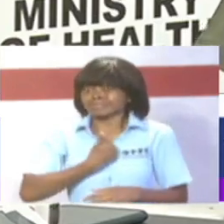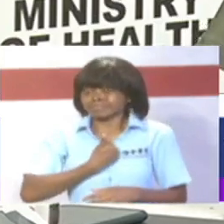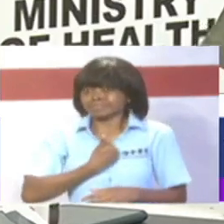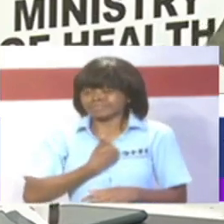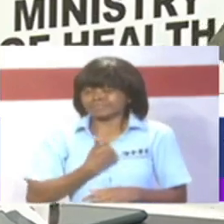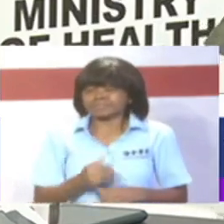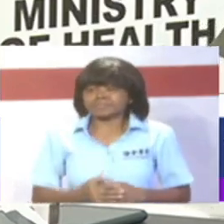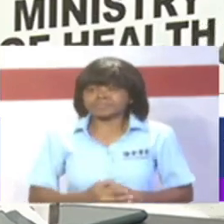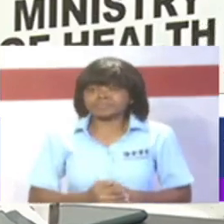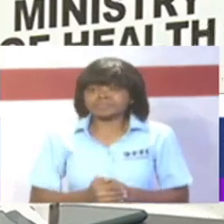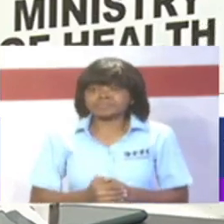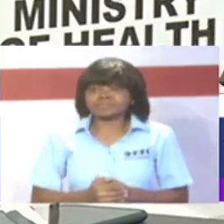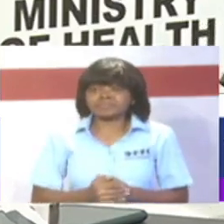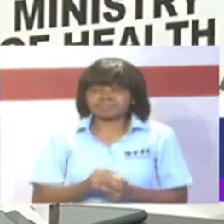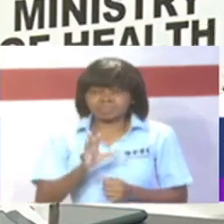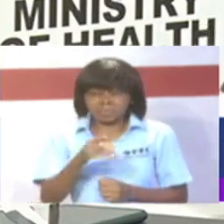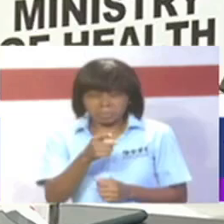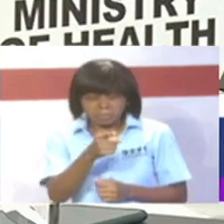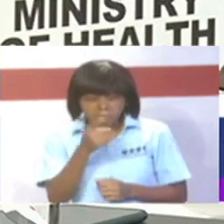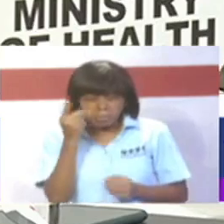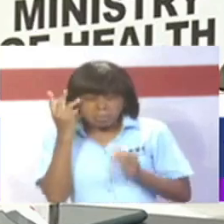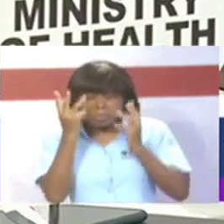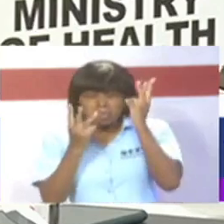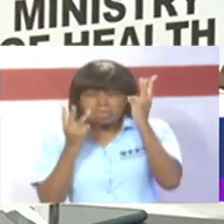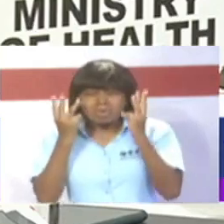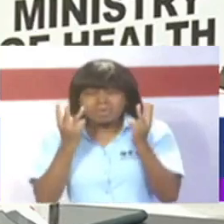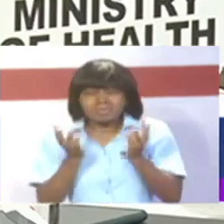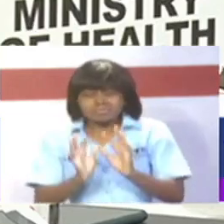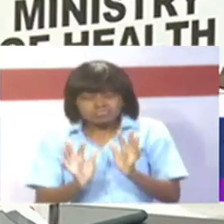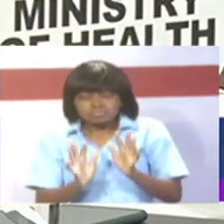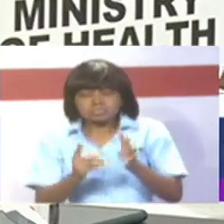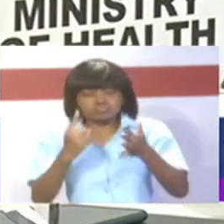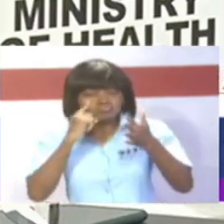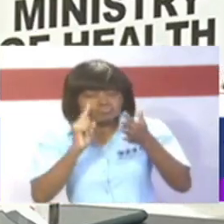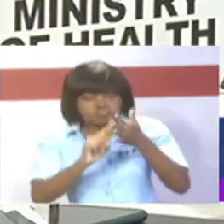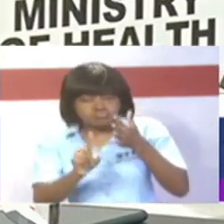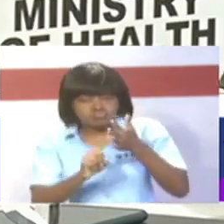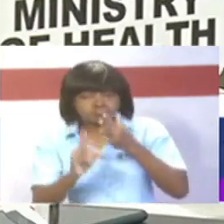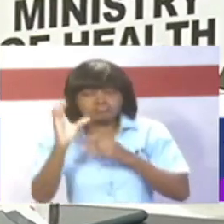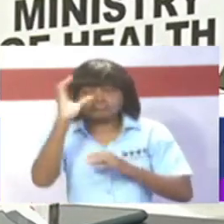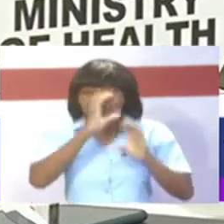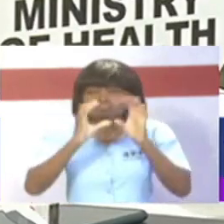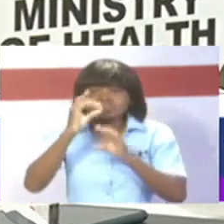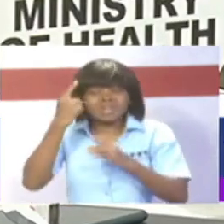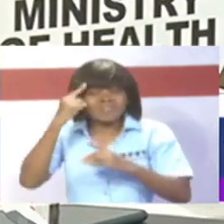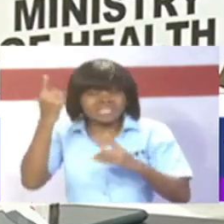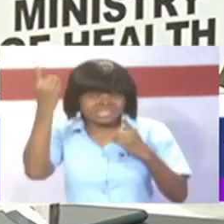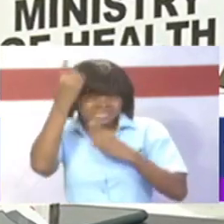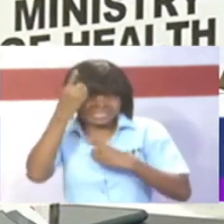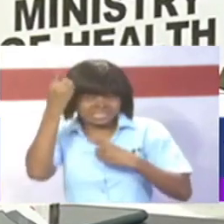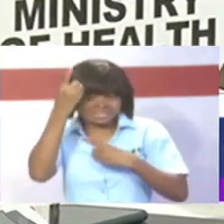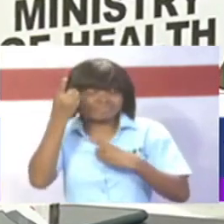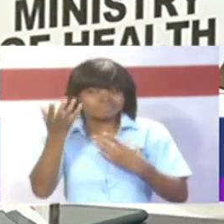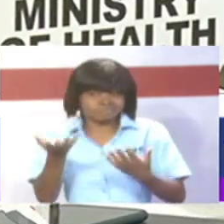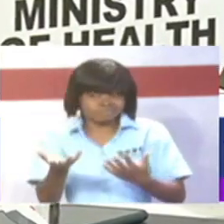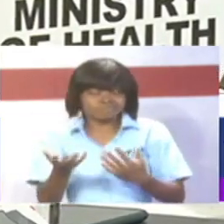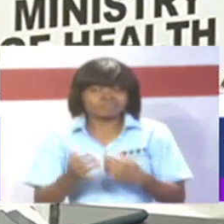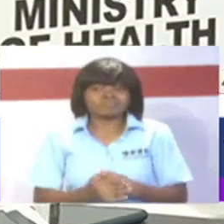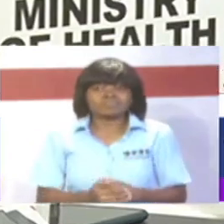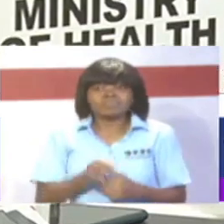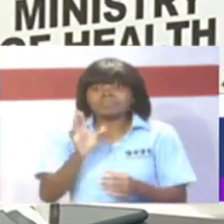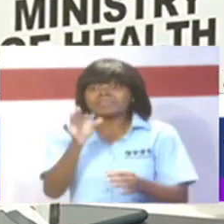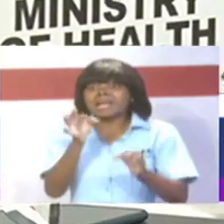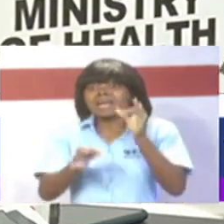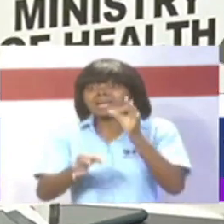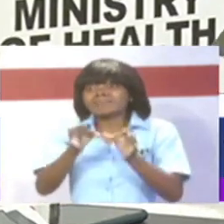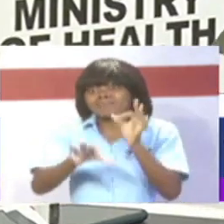hesitate. Screening is where we're looking for a disease in a normal population. The more we look, the more we'll find. But it'll be early detection,